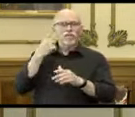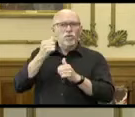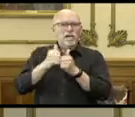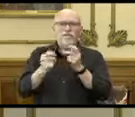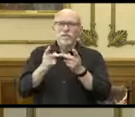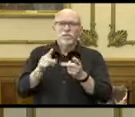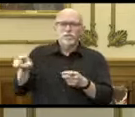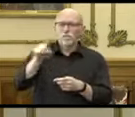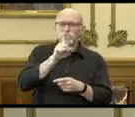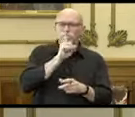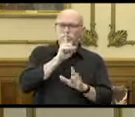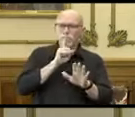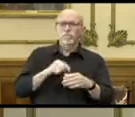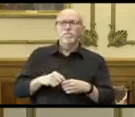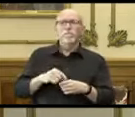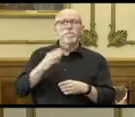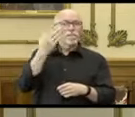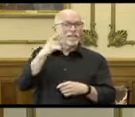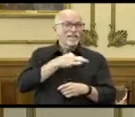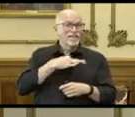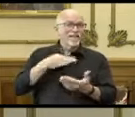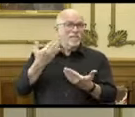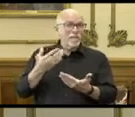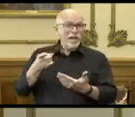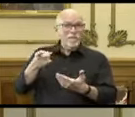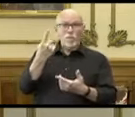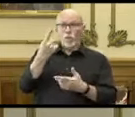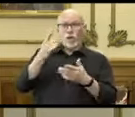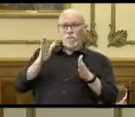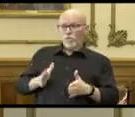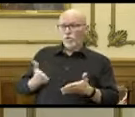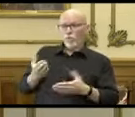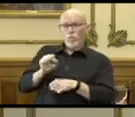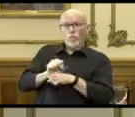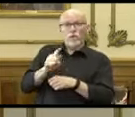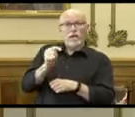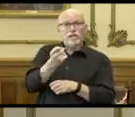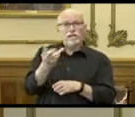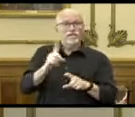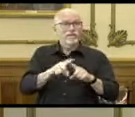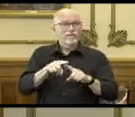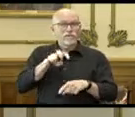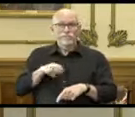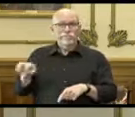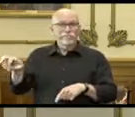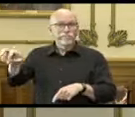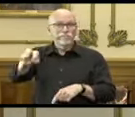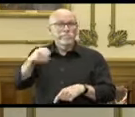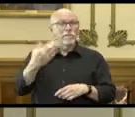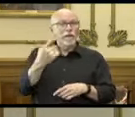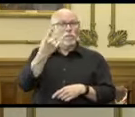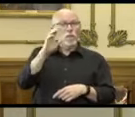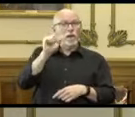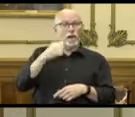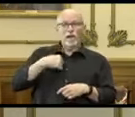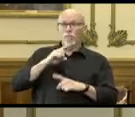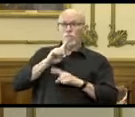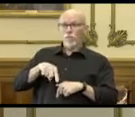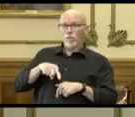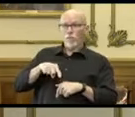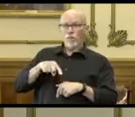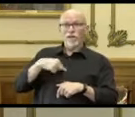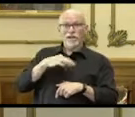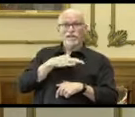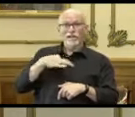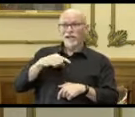facility. And also because staff may work at multiple facilities, it is possible that a case may have been reported involving a